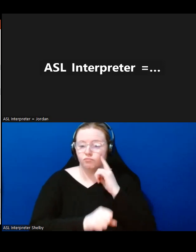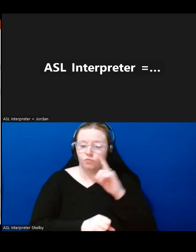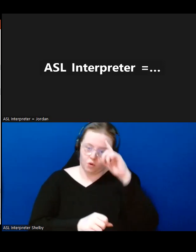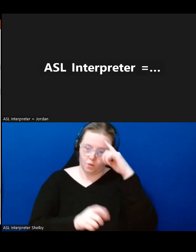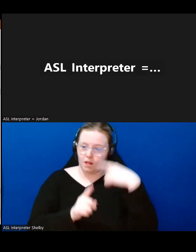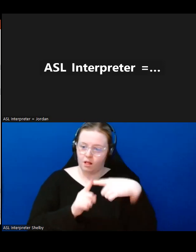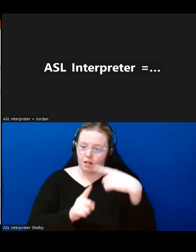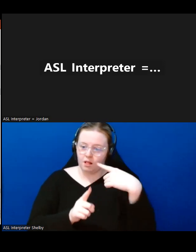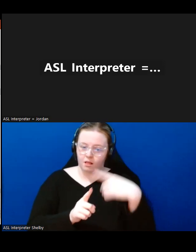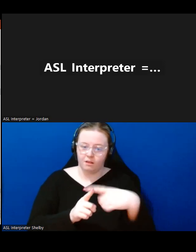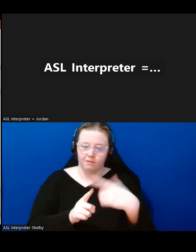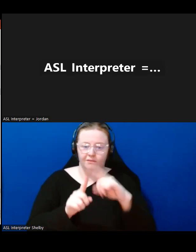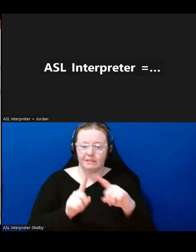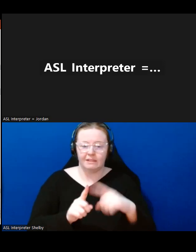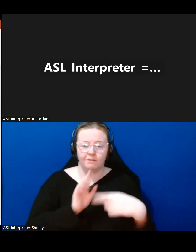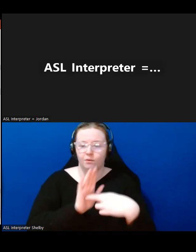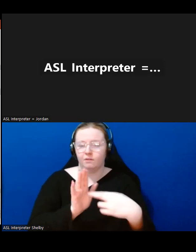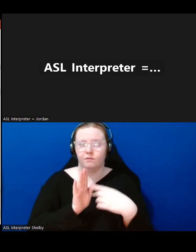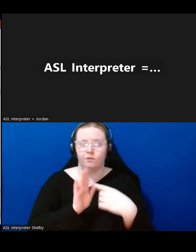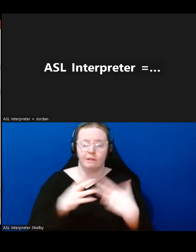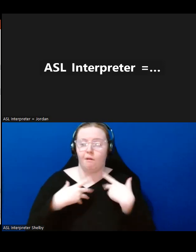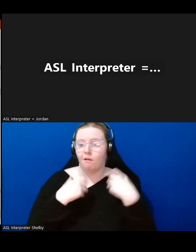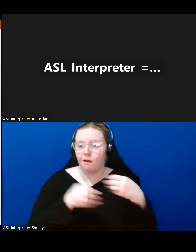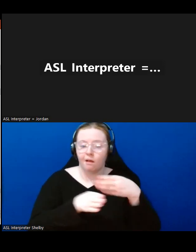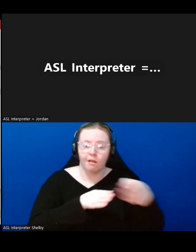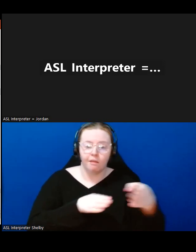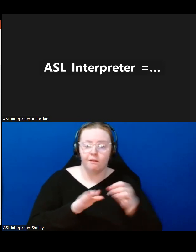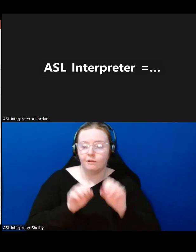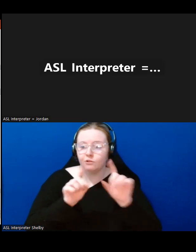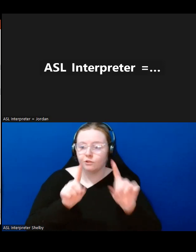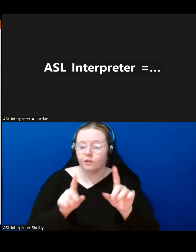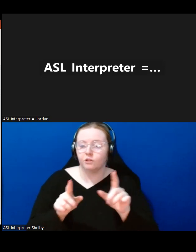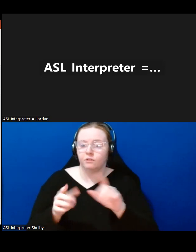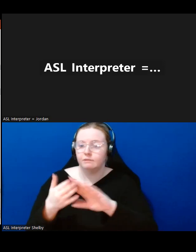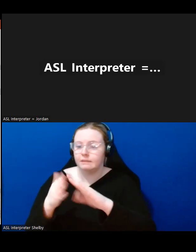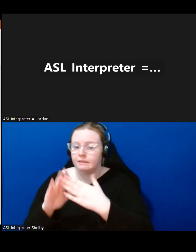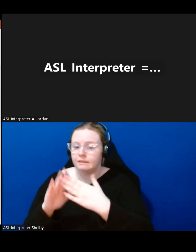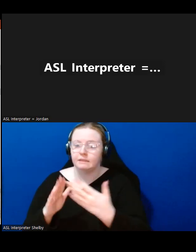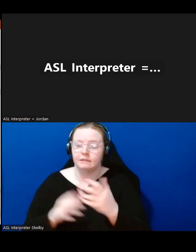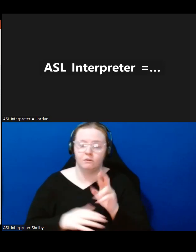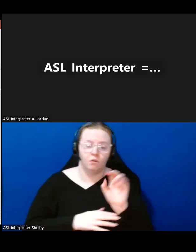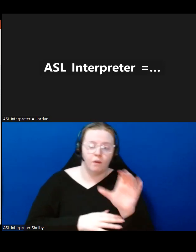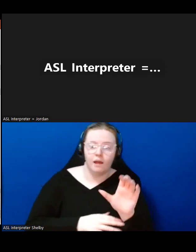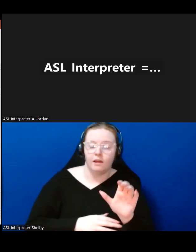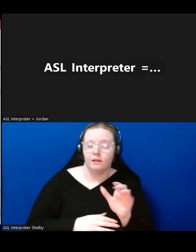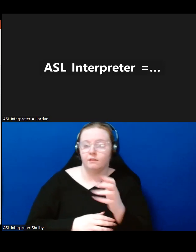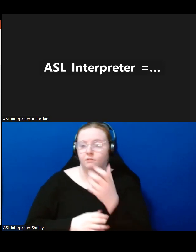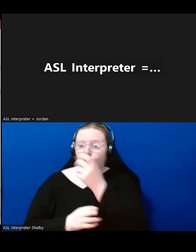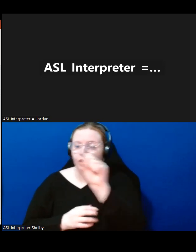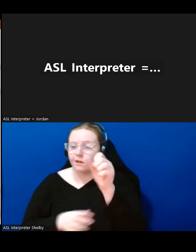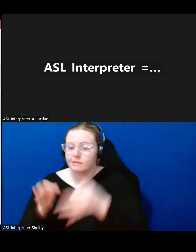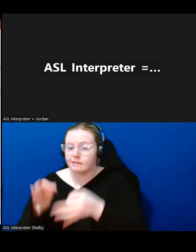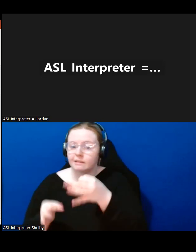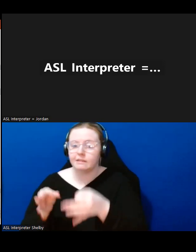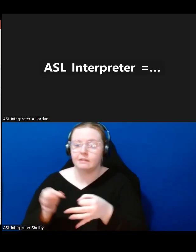Representations come from various sectors such as health, education, municipalities, recreation, justice, service